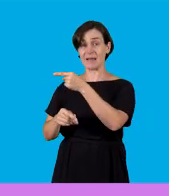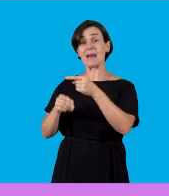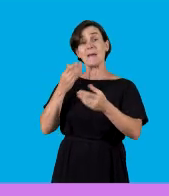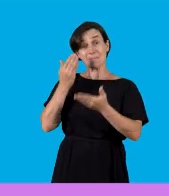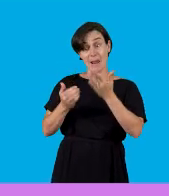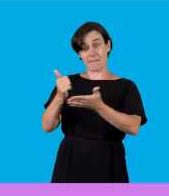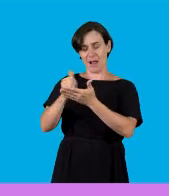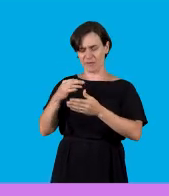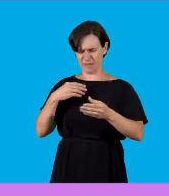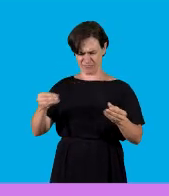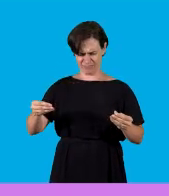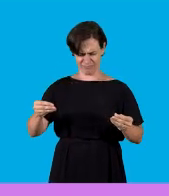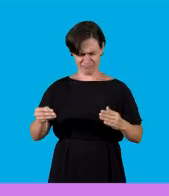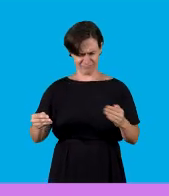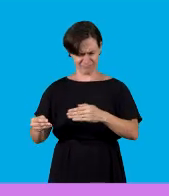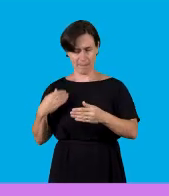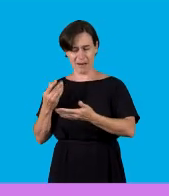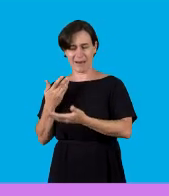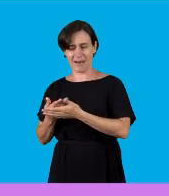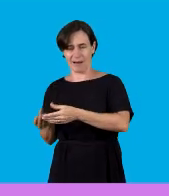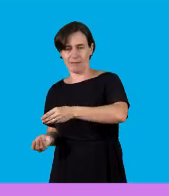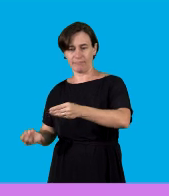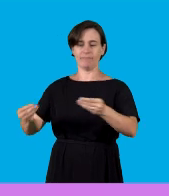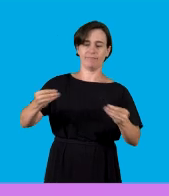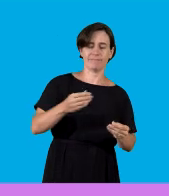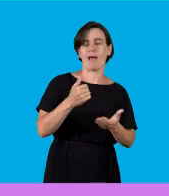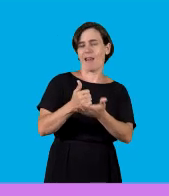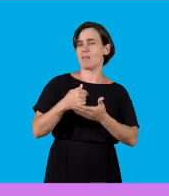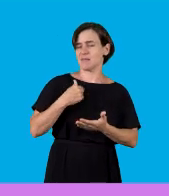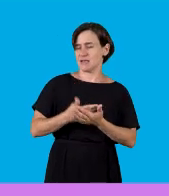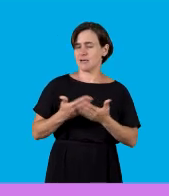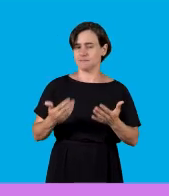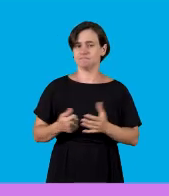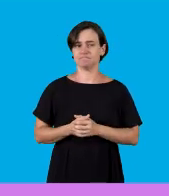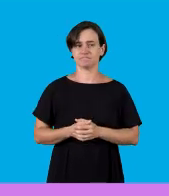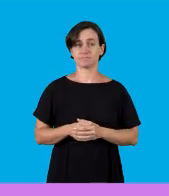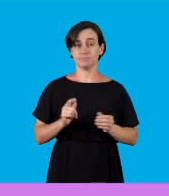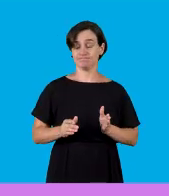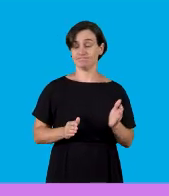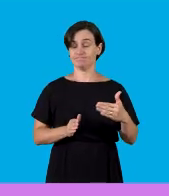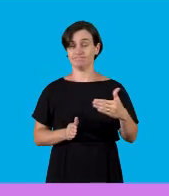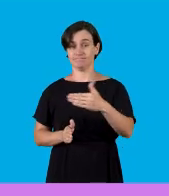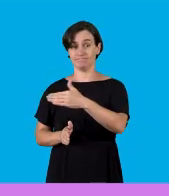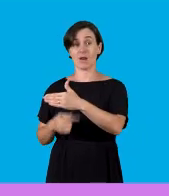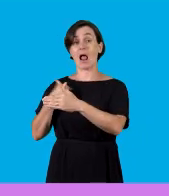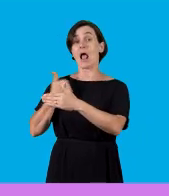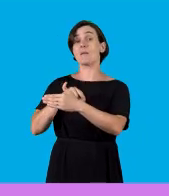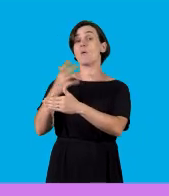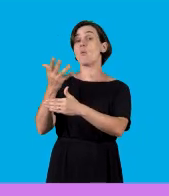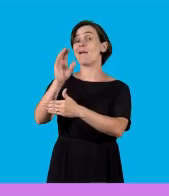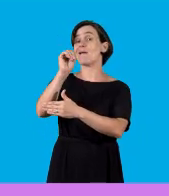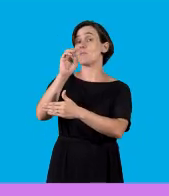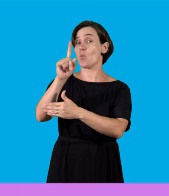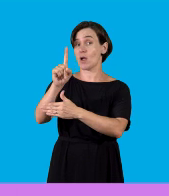paper so that the pen faces that direction, then it's okay. Now Faith has to turn because she's going to M1. When